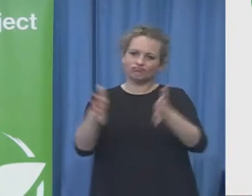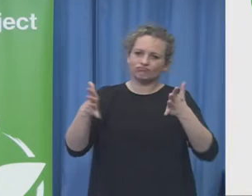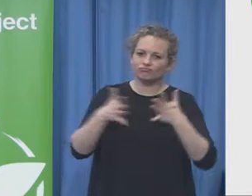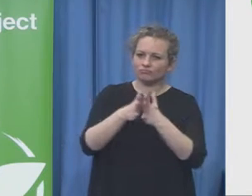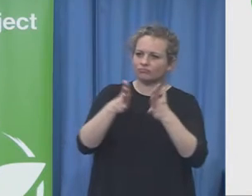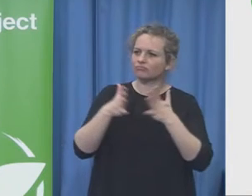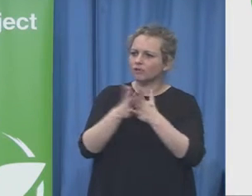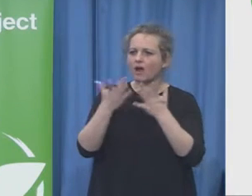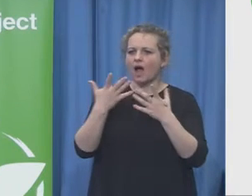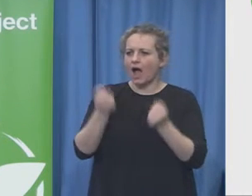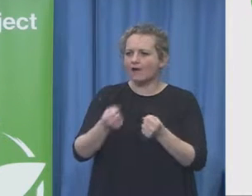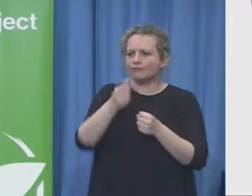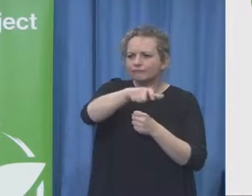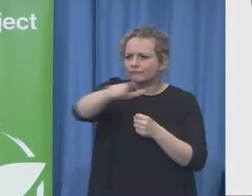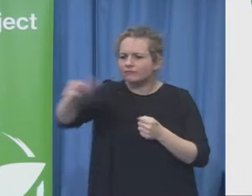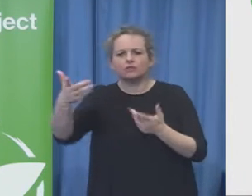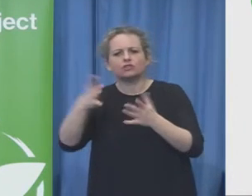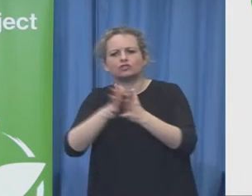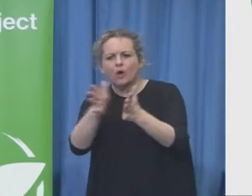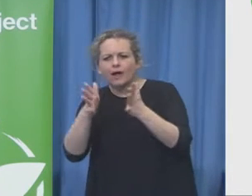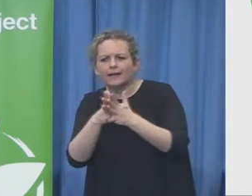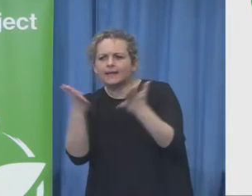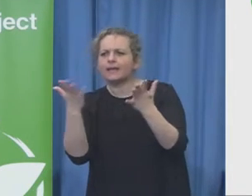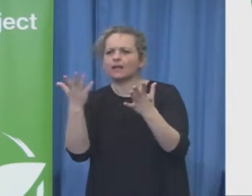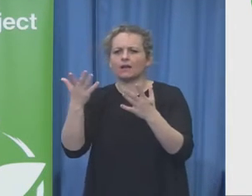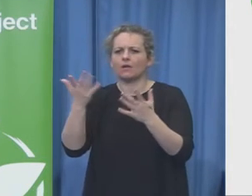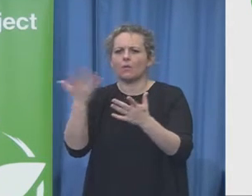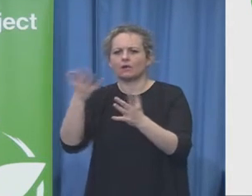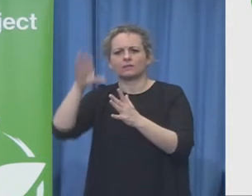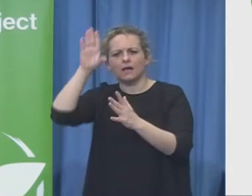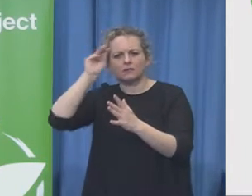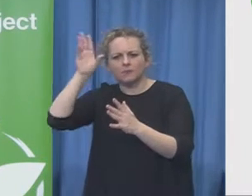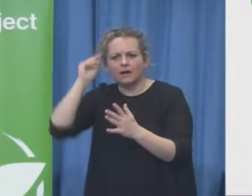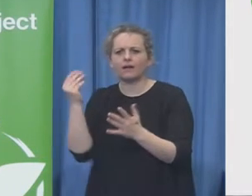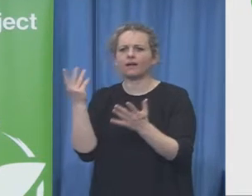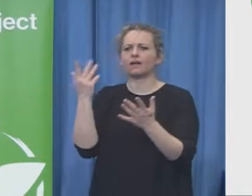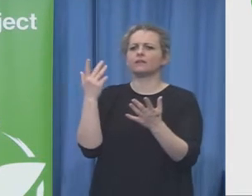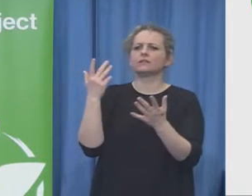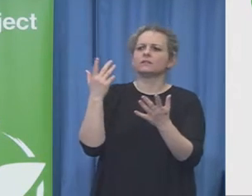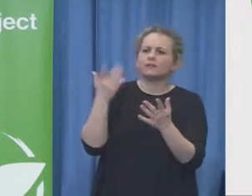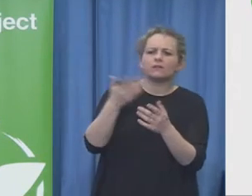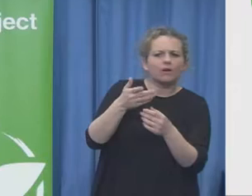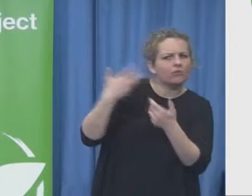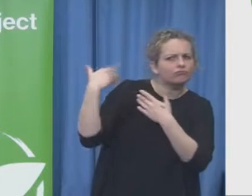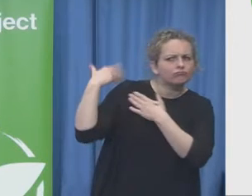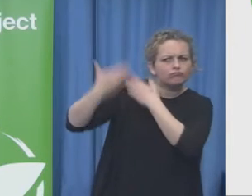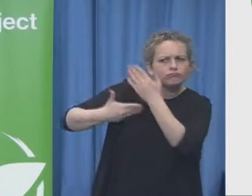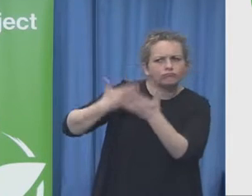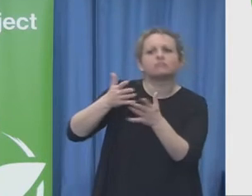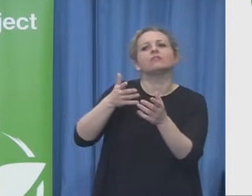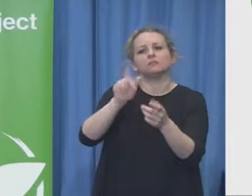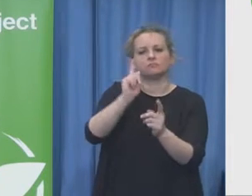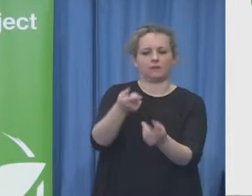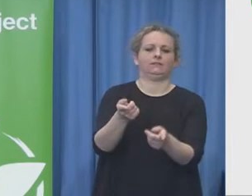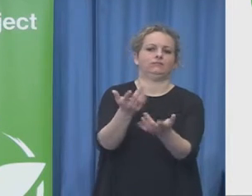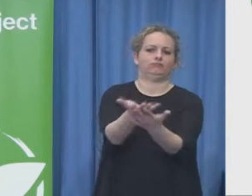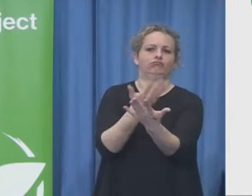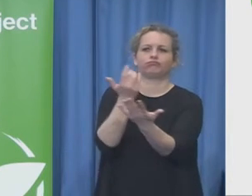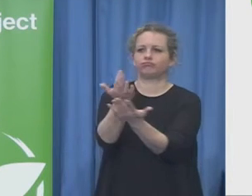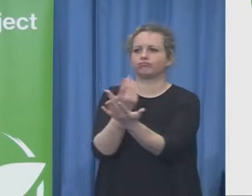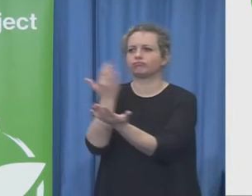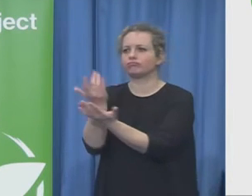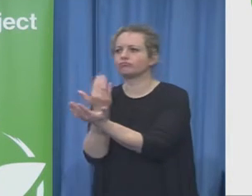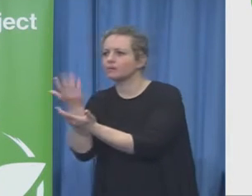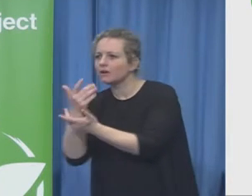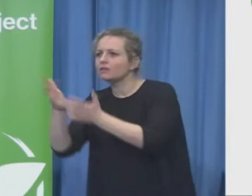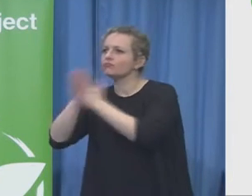to impact the culture in social change sector, we have to create this, we